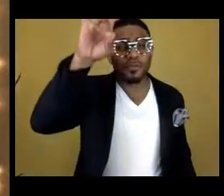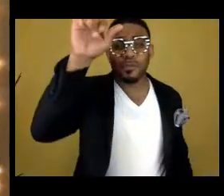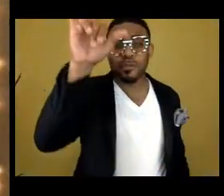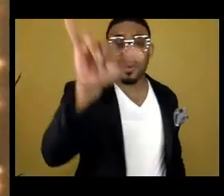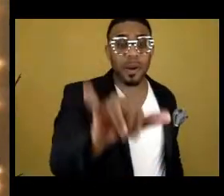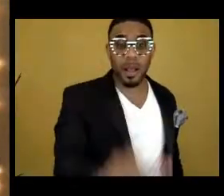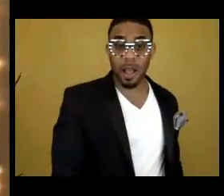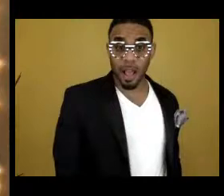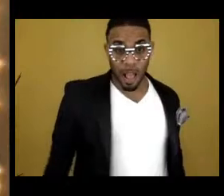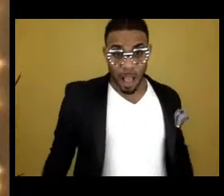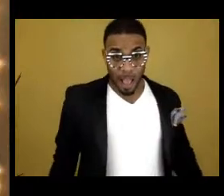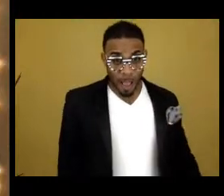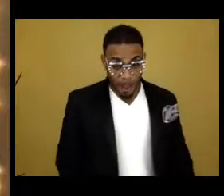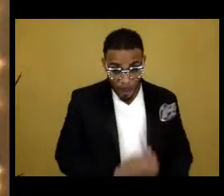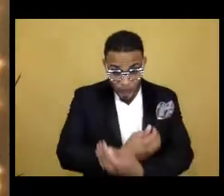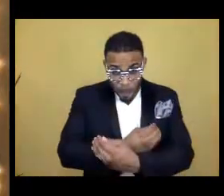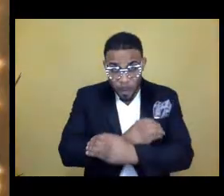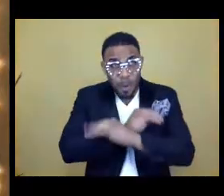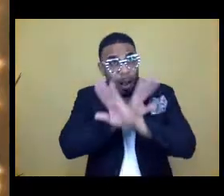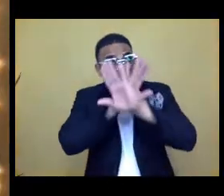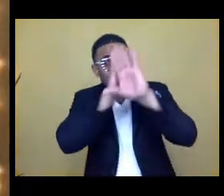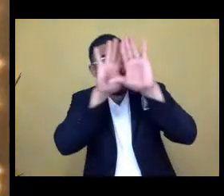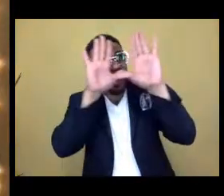Ghost in